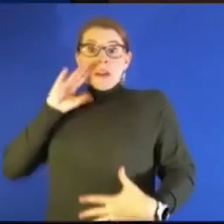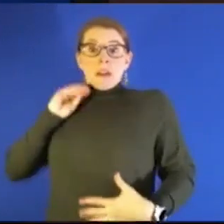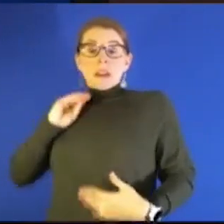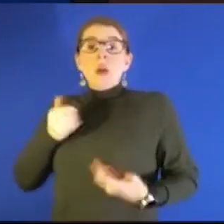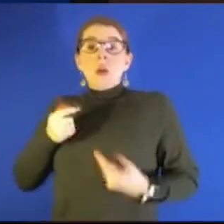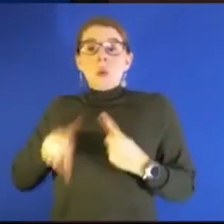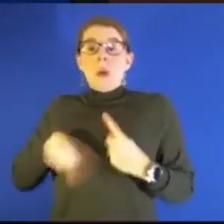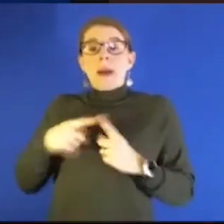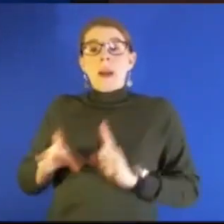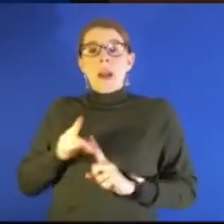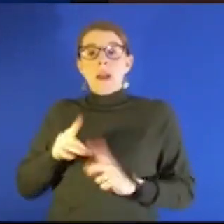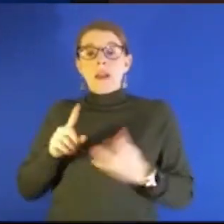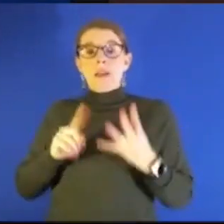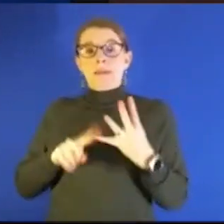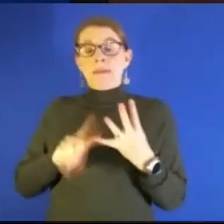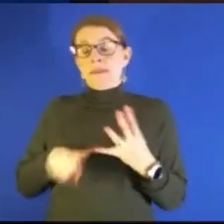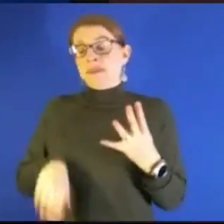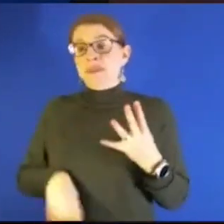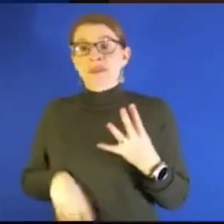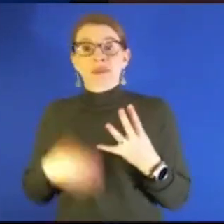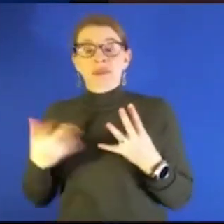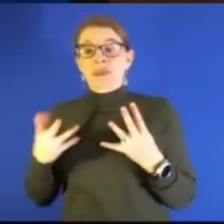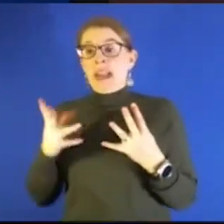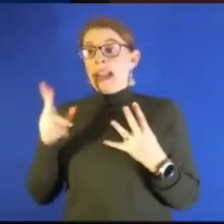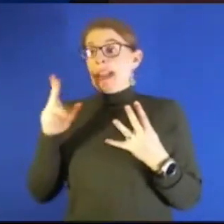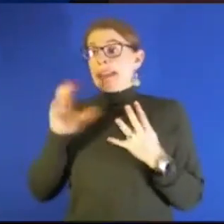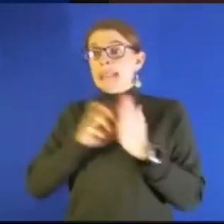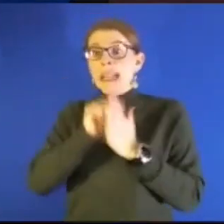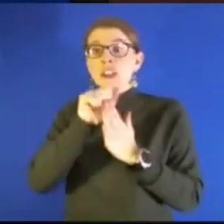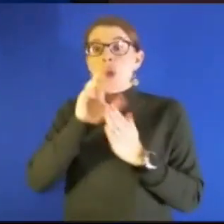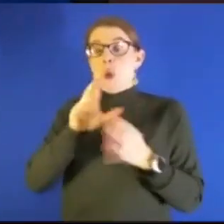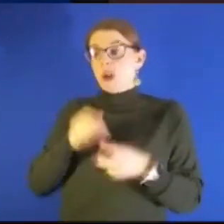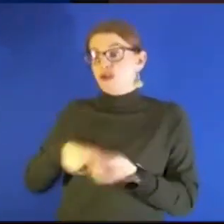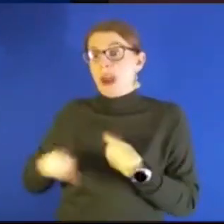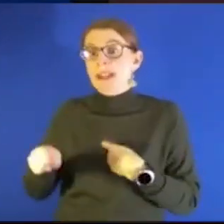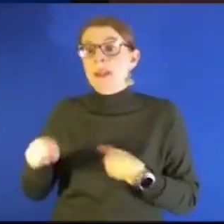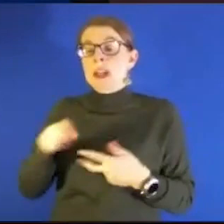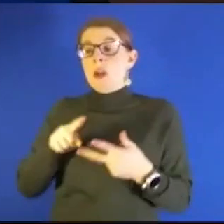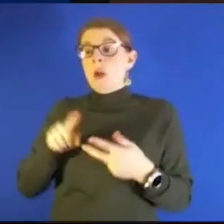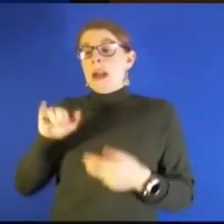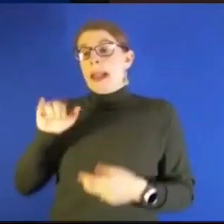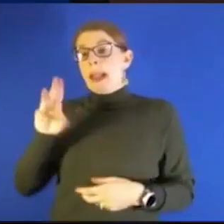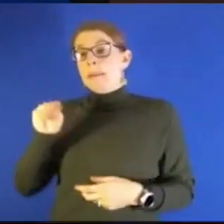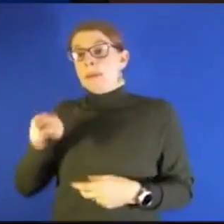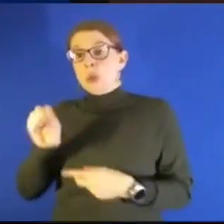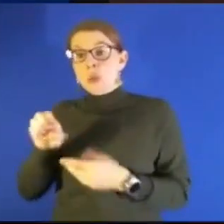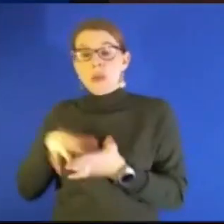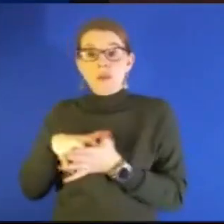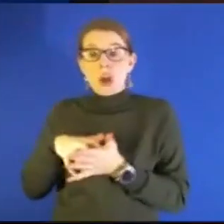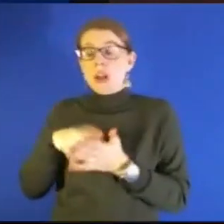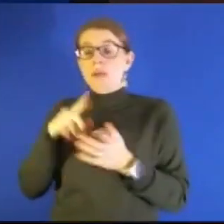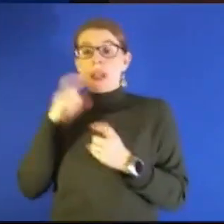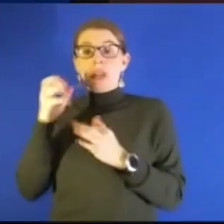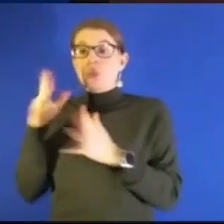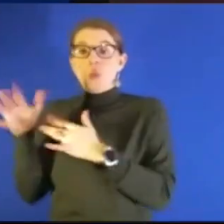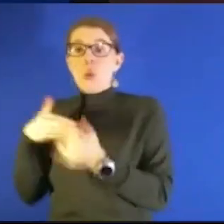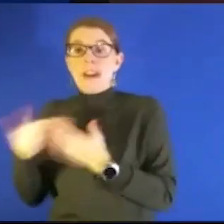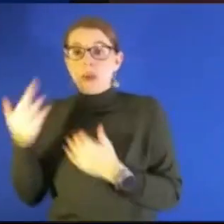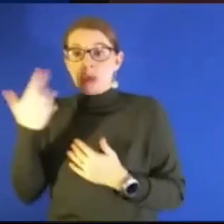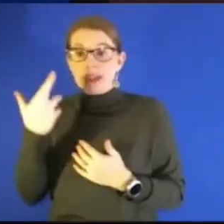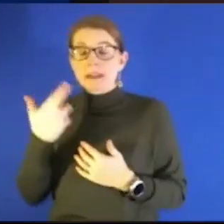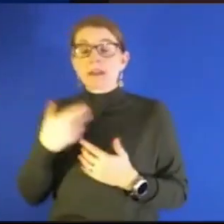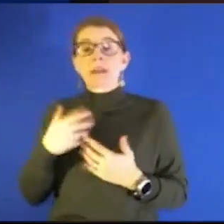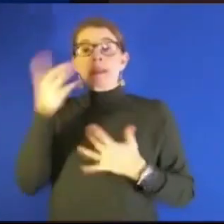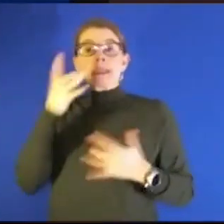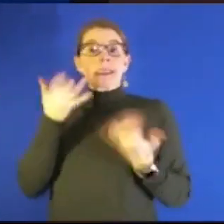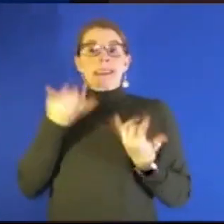have cancer or a transplant or you're immunosuppressed because you've got rheumatoid, whatever, this disease can still be really